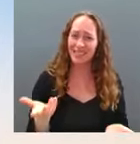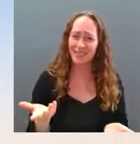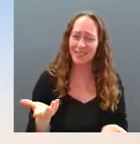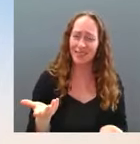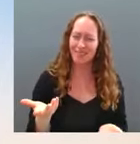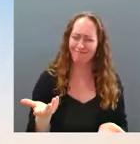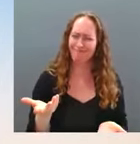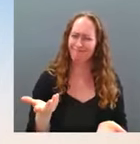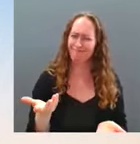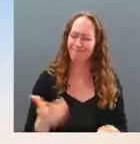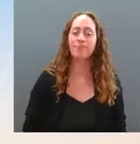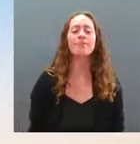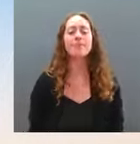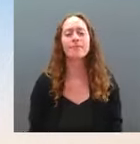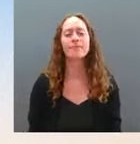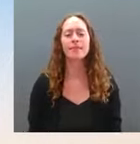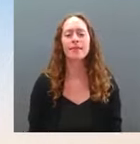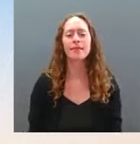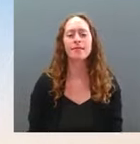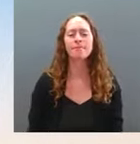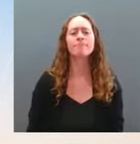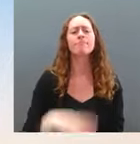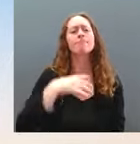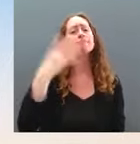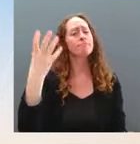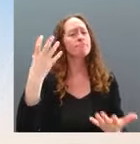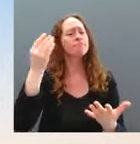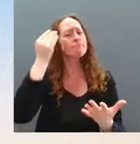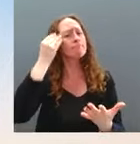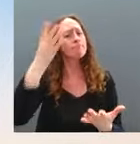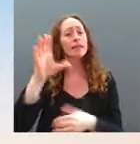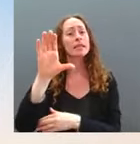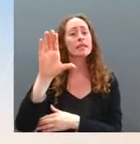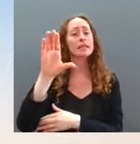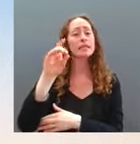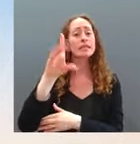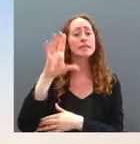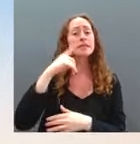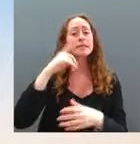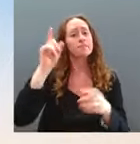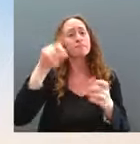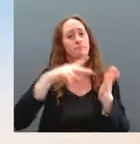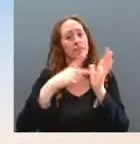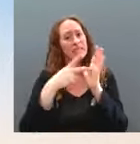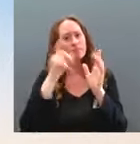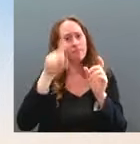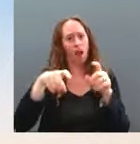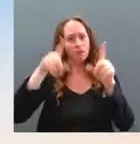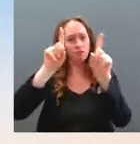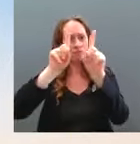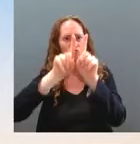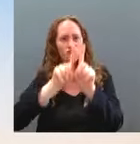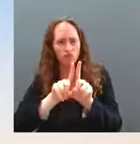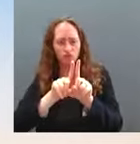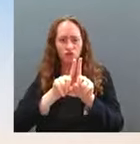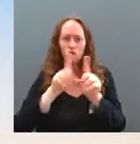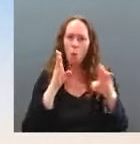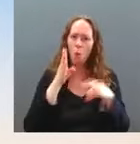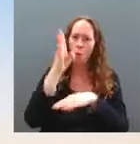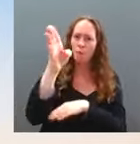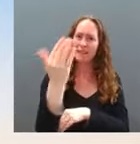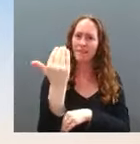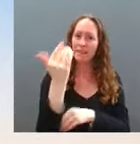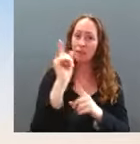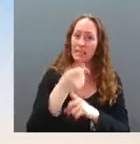of contact within a set period of time and within 6 feet. It did not meet that bar. It does not